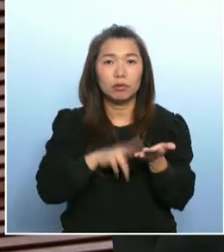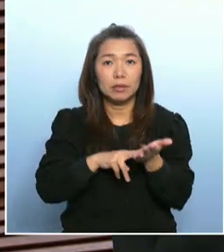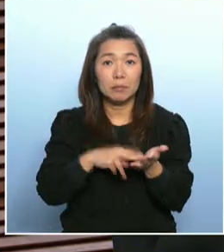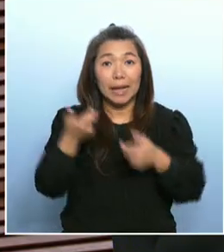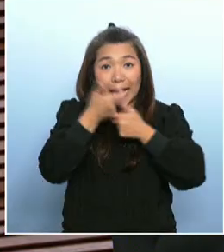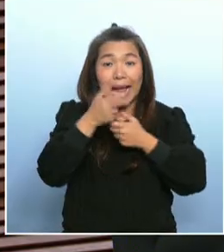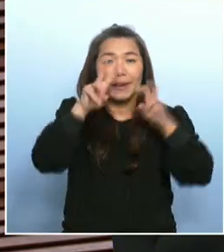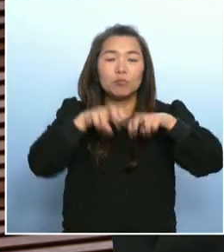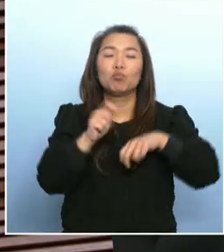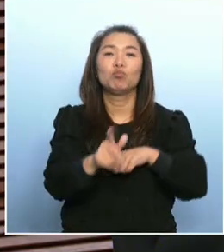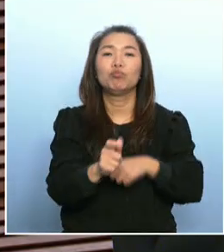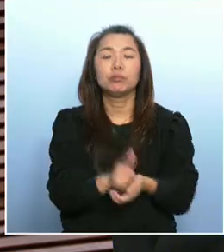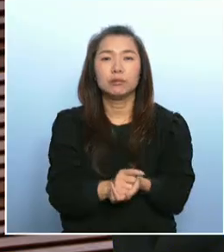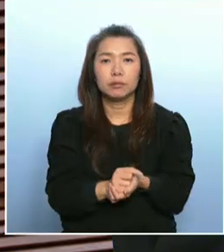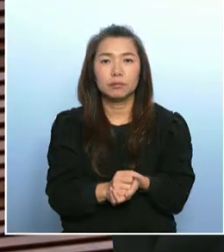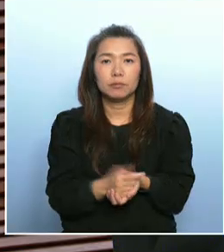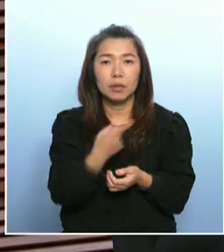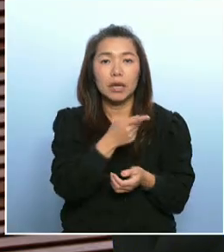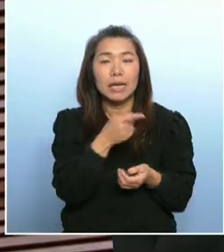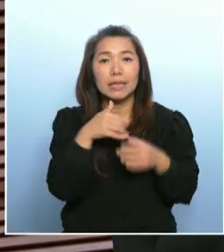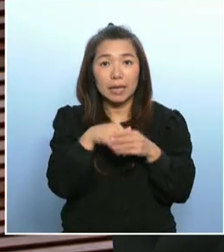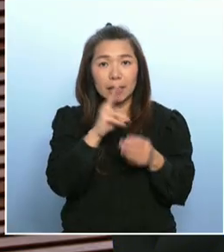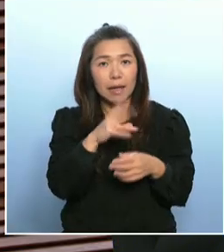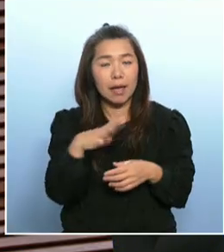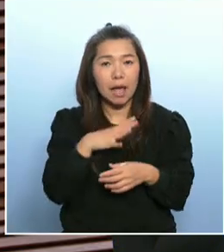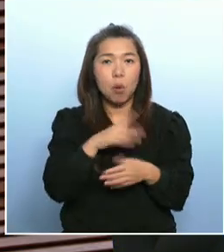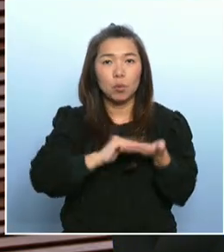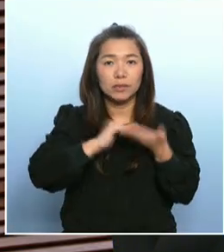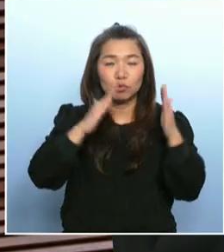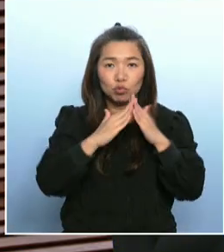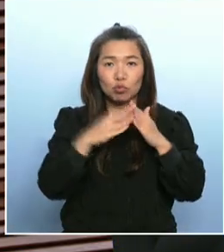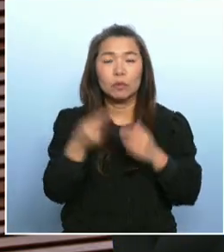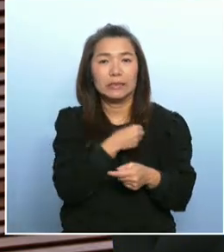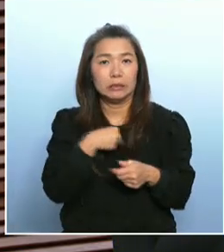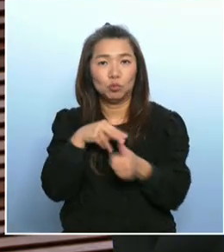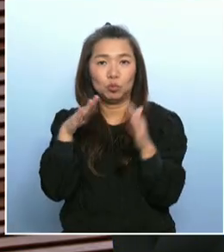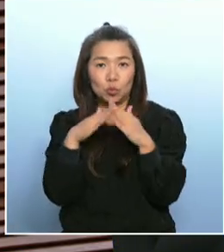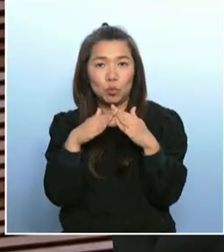individual circumstances. The DA, disability allowance, is non-means tested and has no age restrictions.